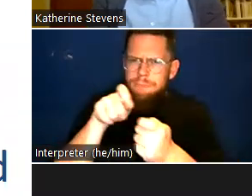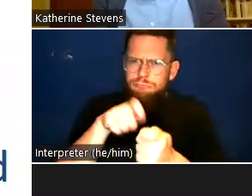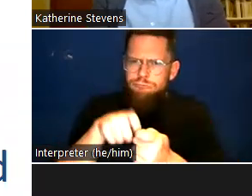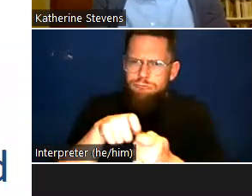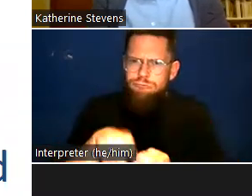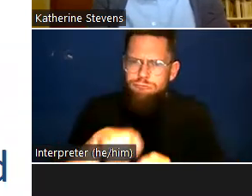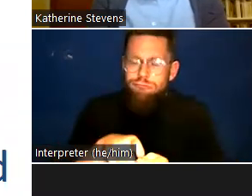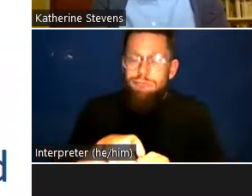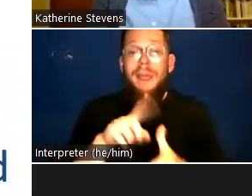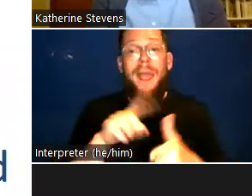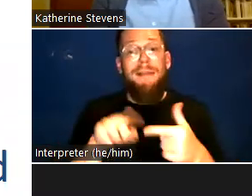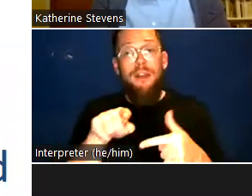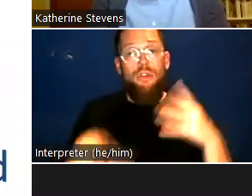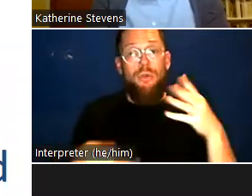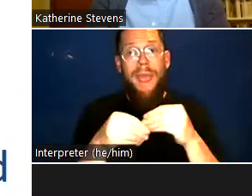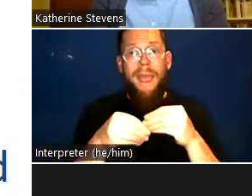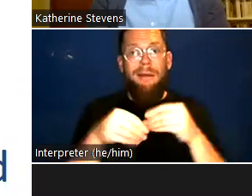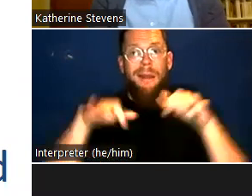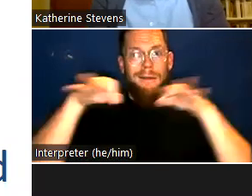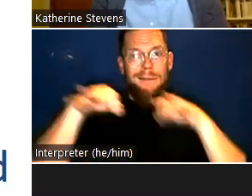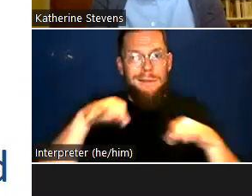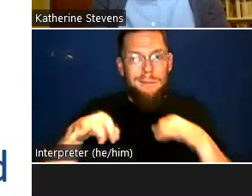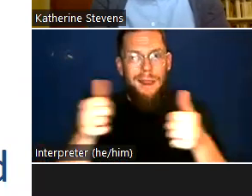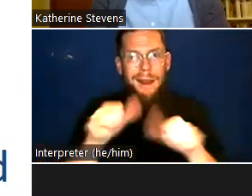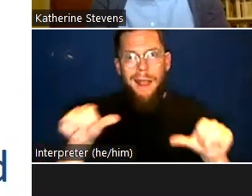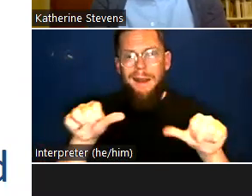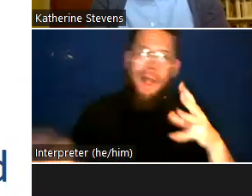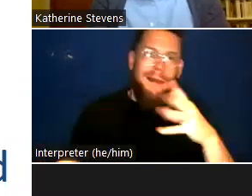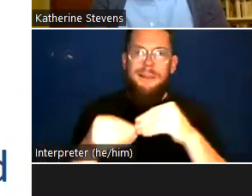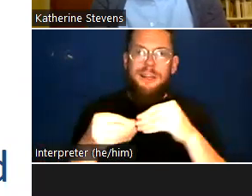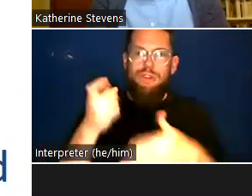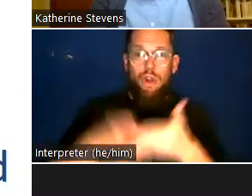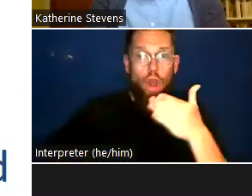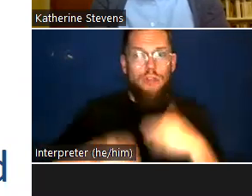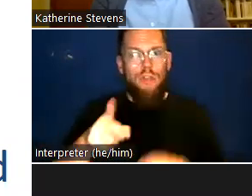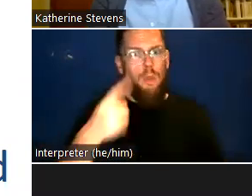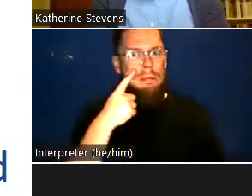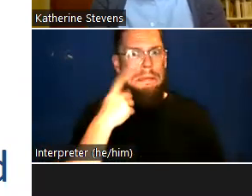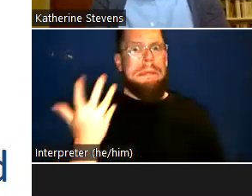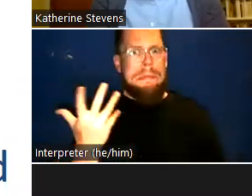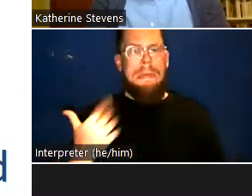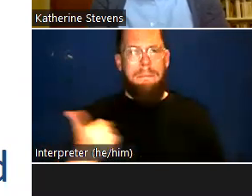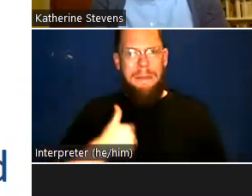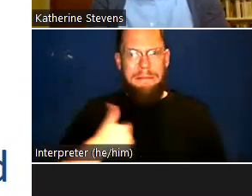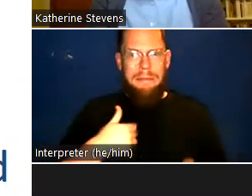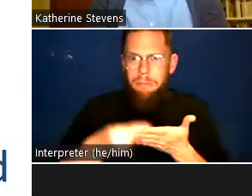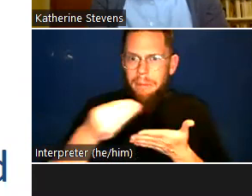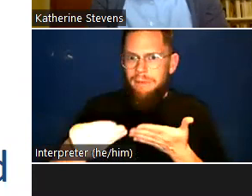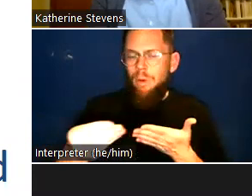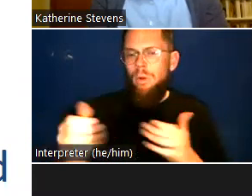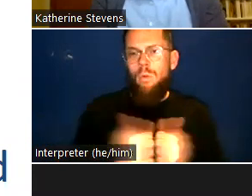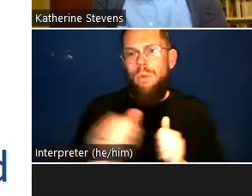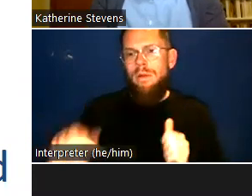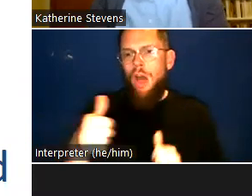also add and explain additional costs that you are covering for the project with other kinds